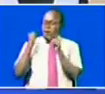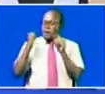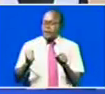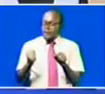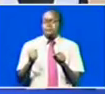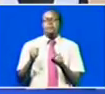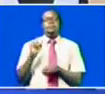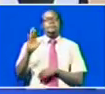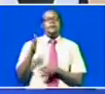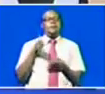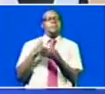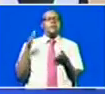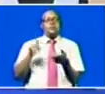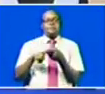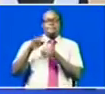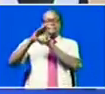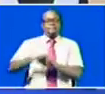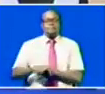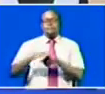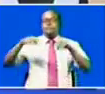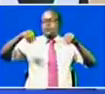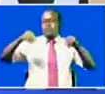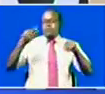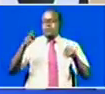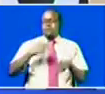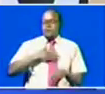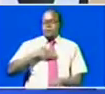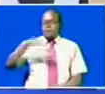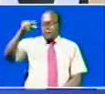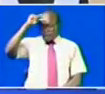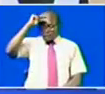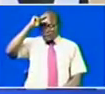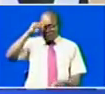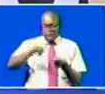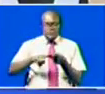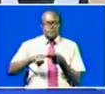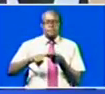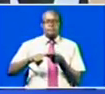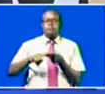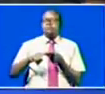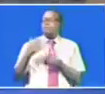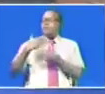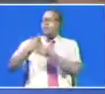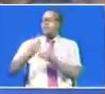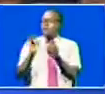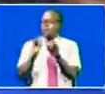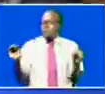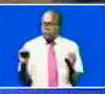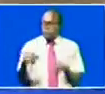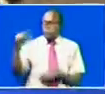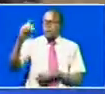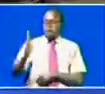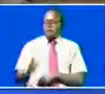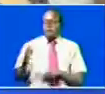them. And it also degrades the quality of our government, as well as erodes investor confidence. Tayari gavana wa